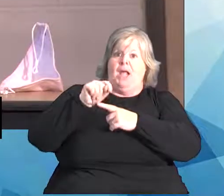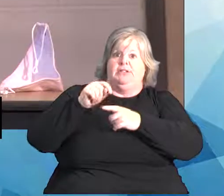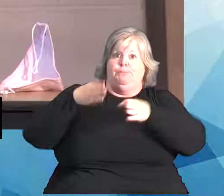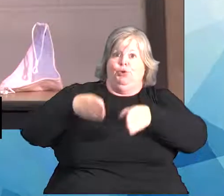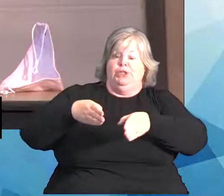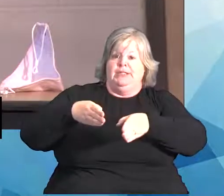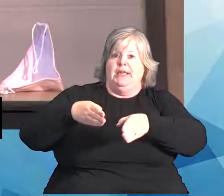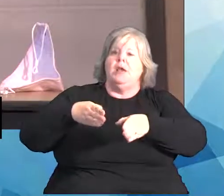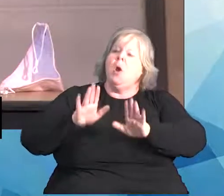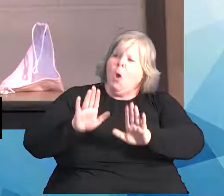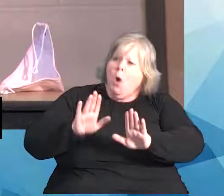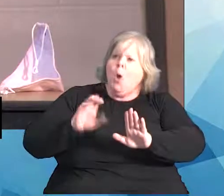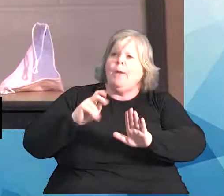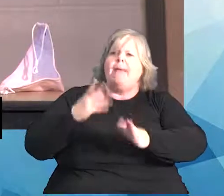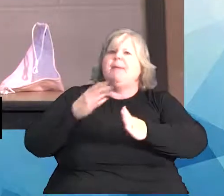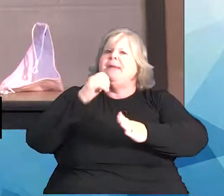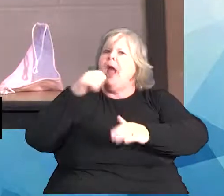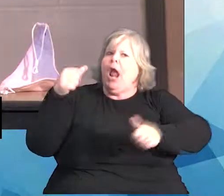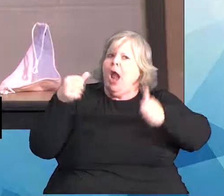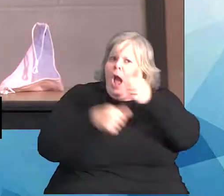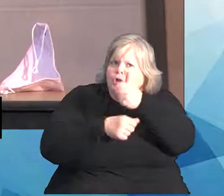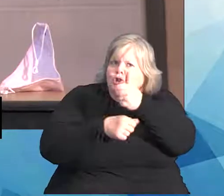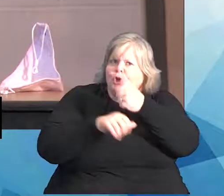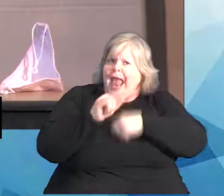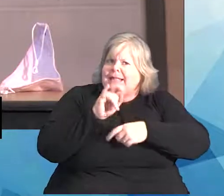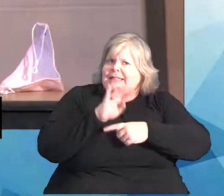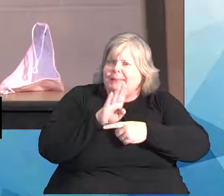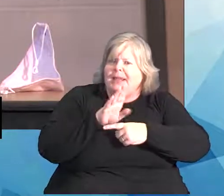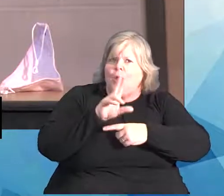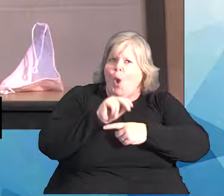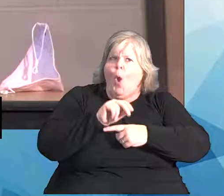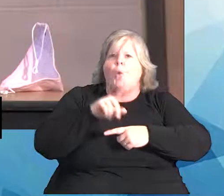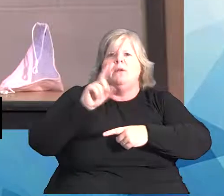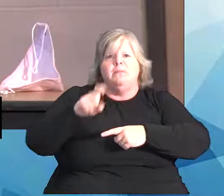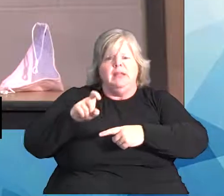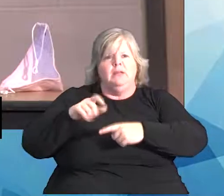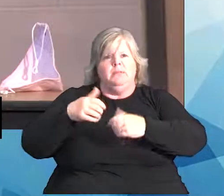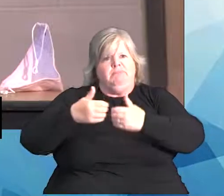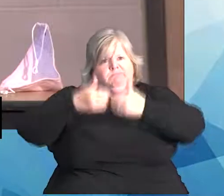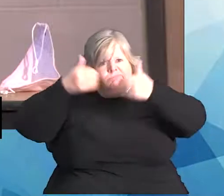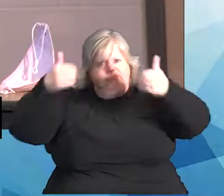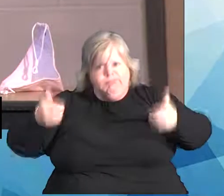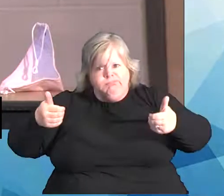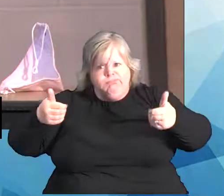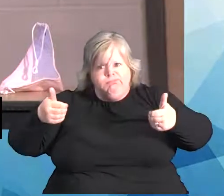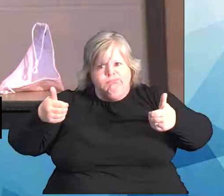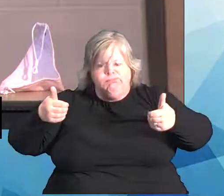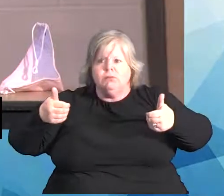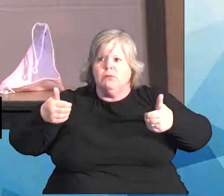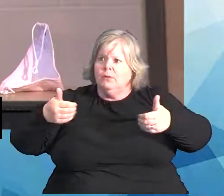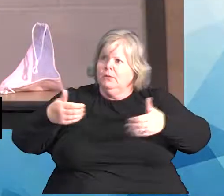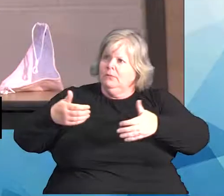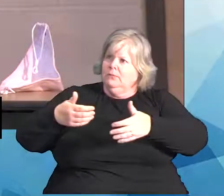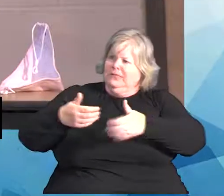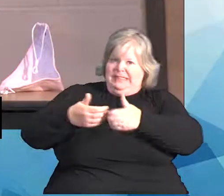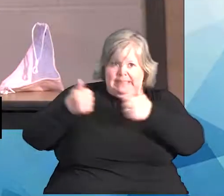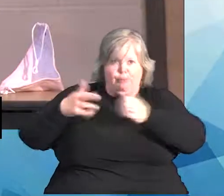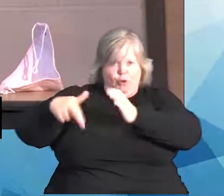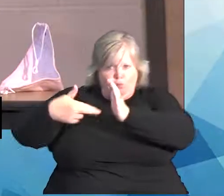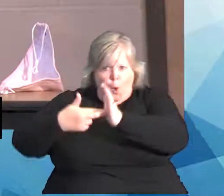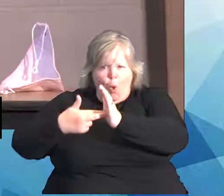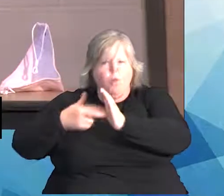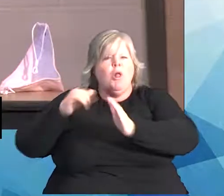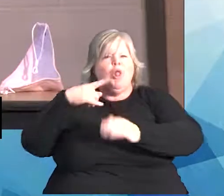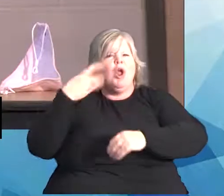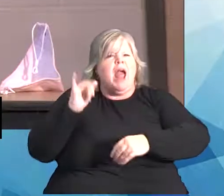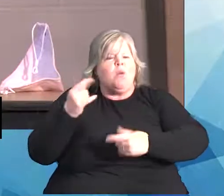they shouldn't be within the agency, they should be, you know, a pure, true ombudsman. And what kind of does that look like? Are